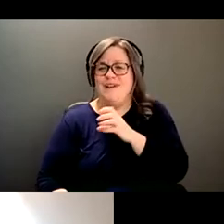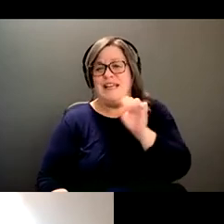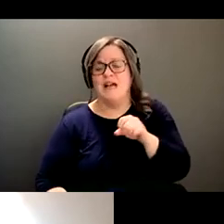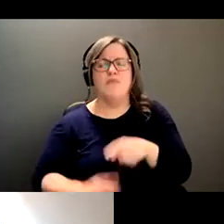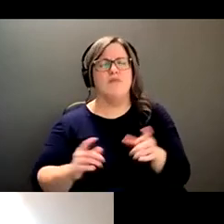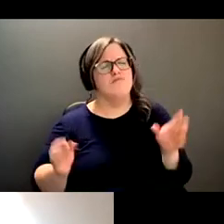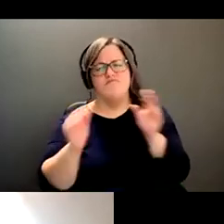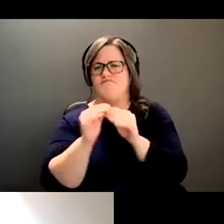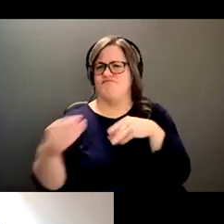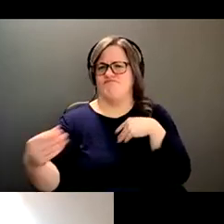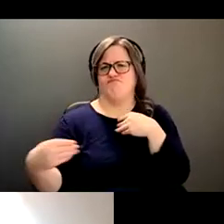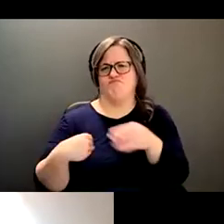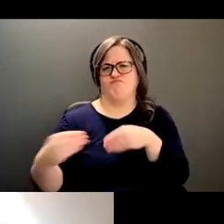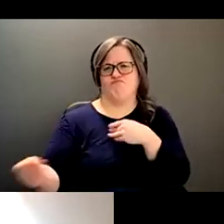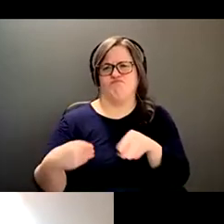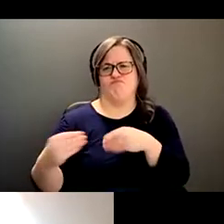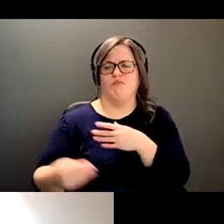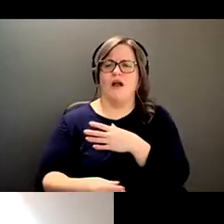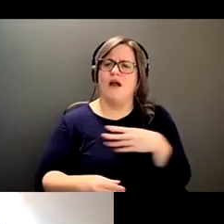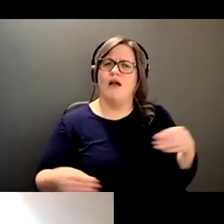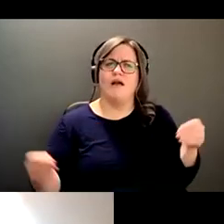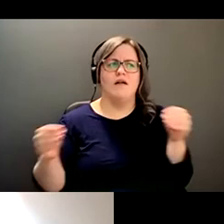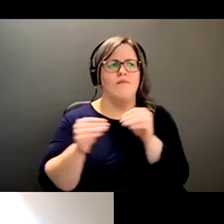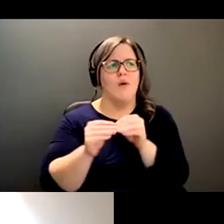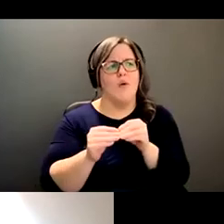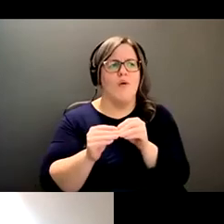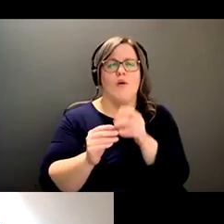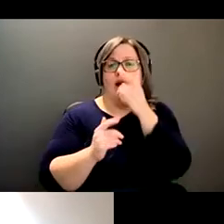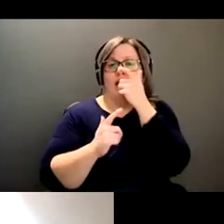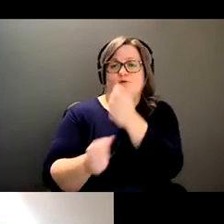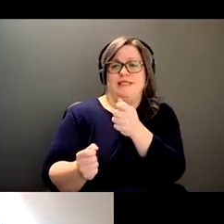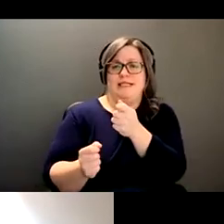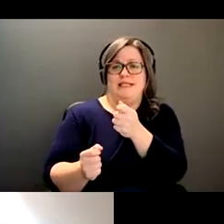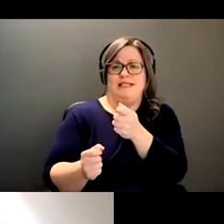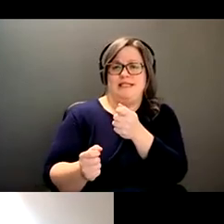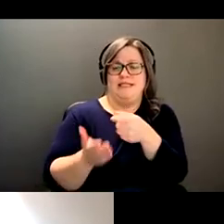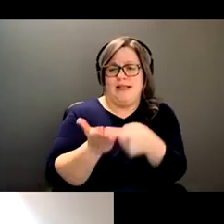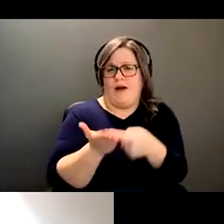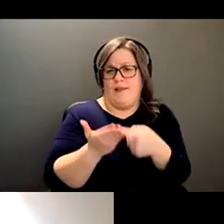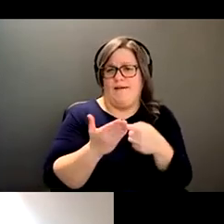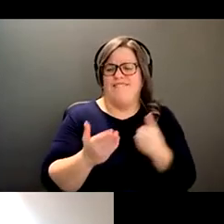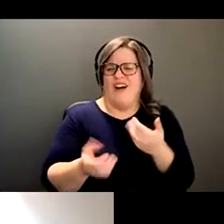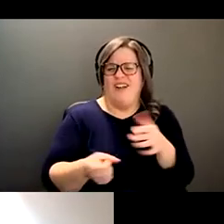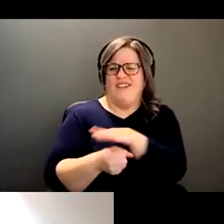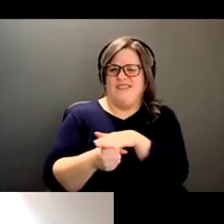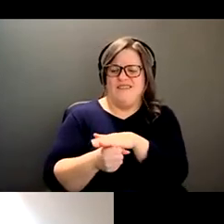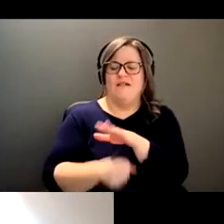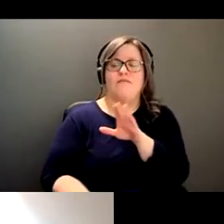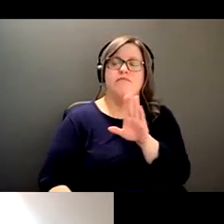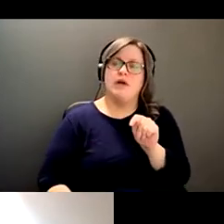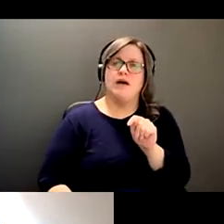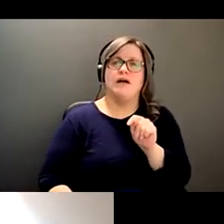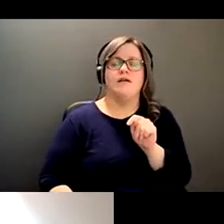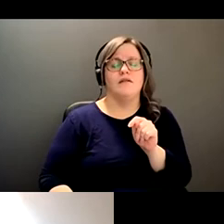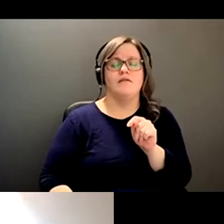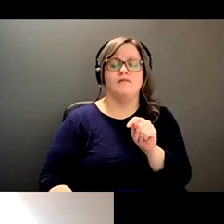flexibility and like site specific sort of interesting dialogues, but we really moved into